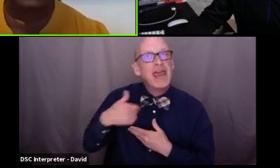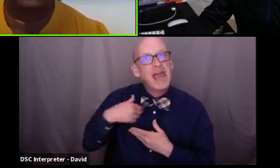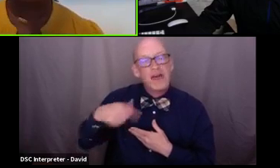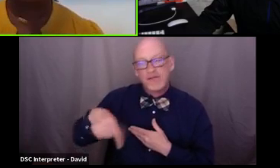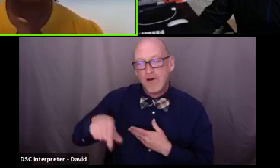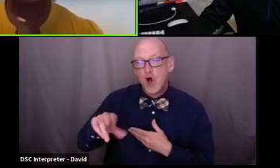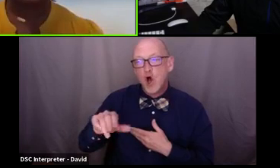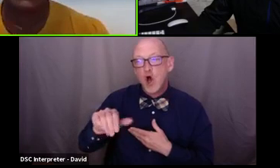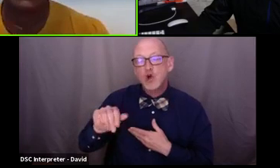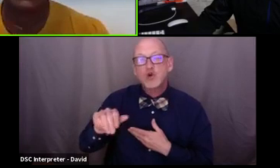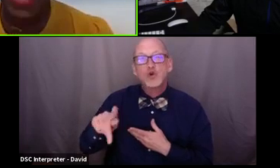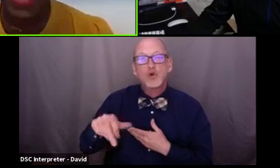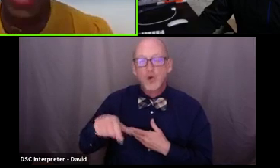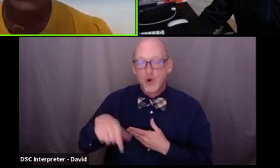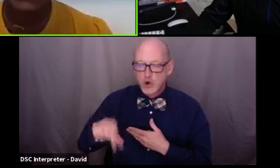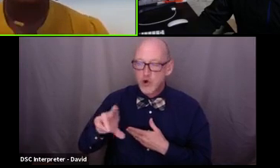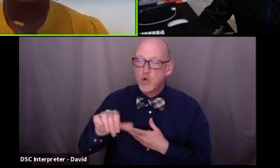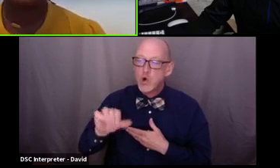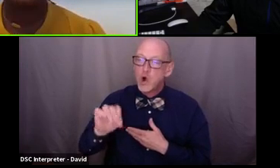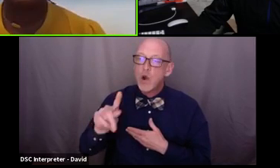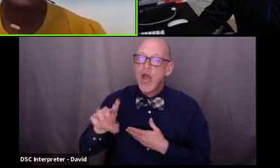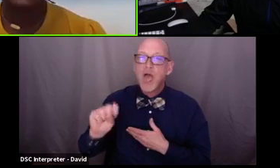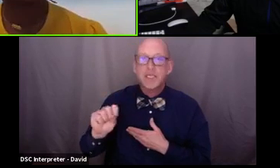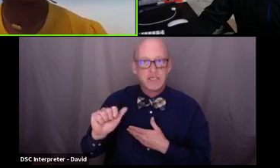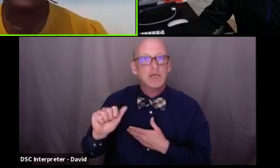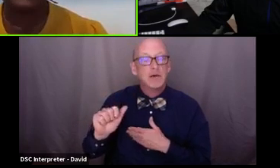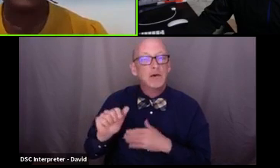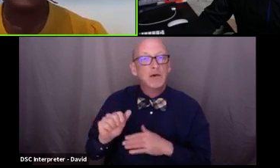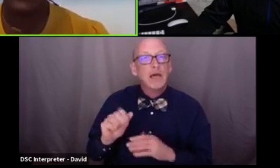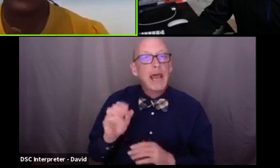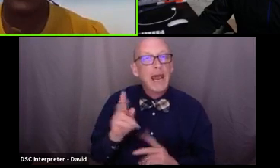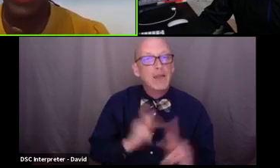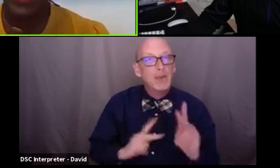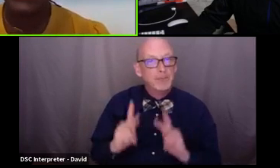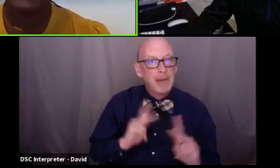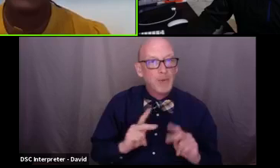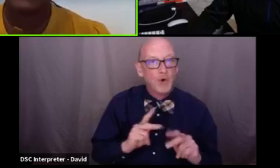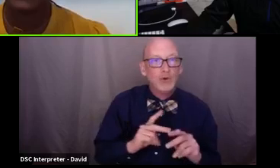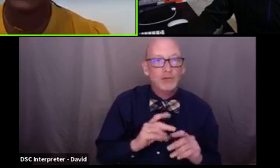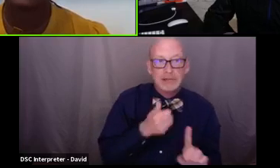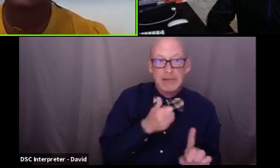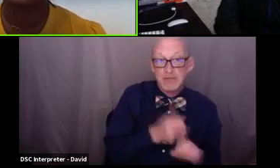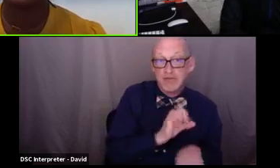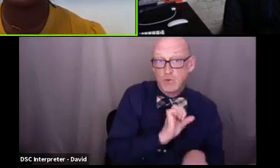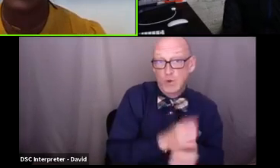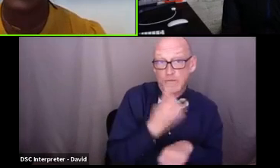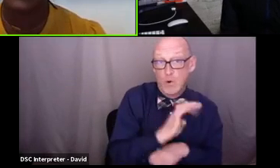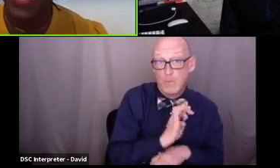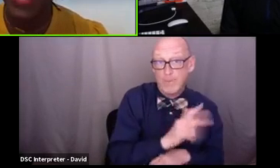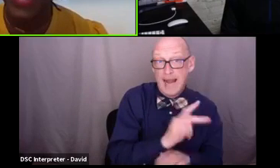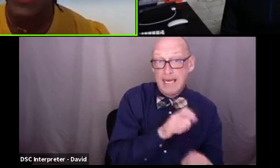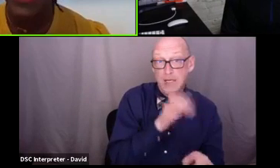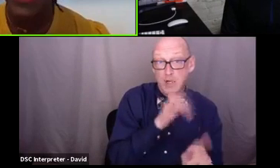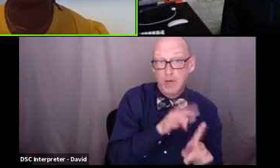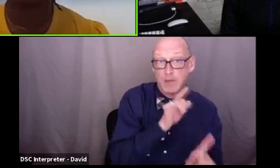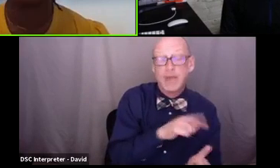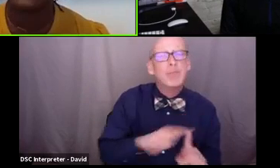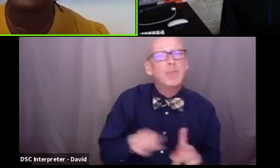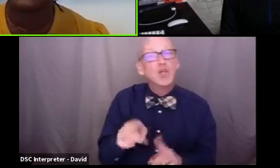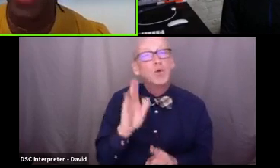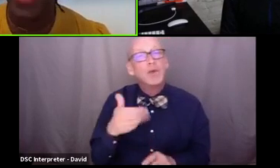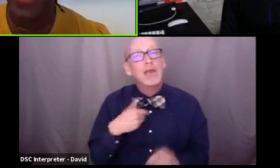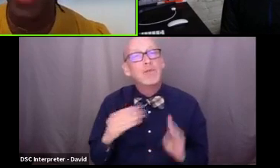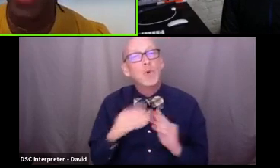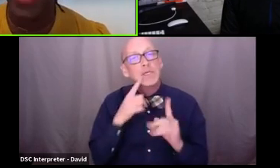the line can speak more to this than I can. But those are the banking institutions that you probably will have the most success in, because